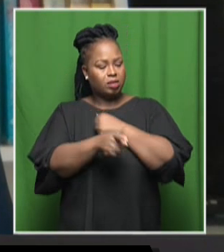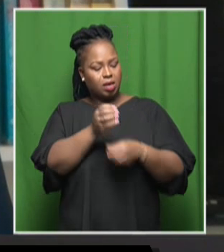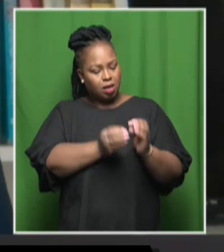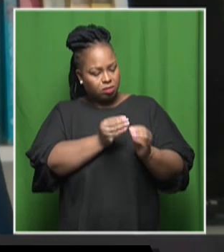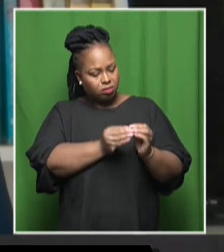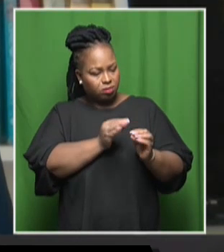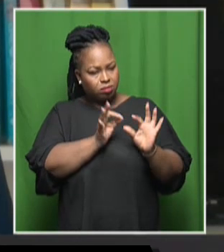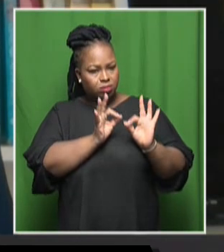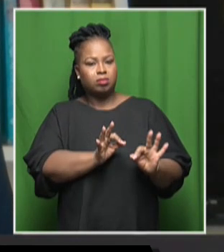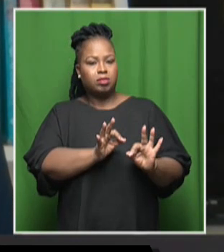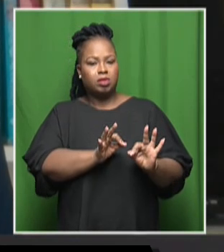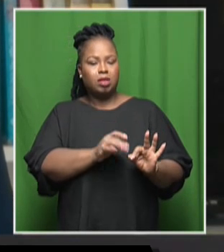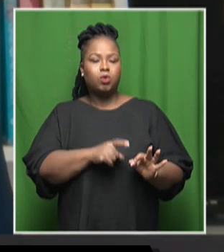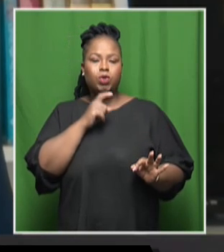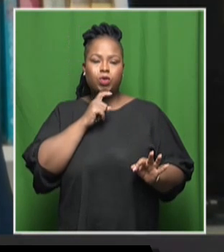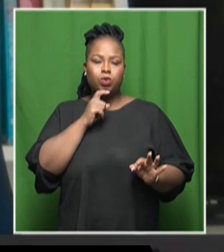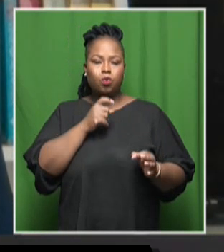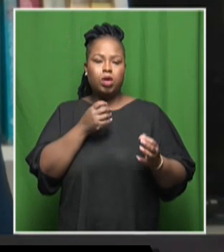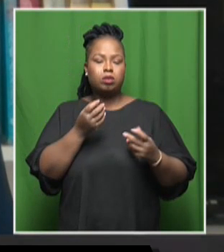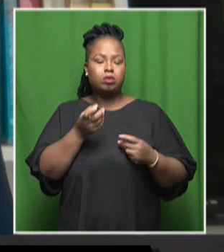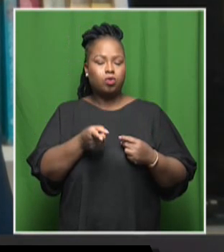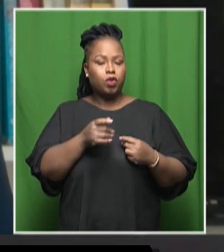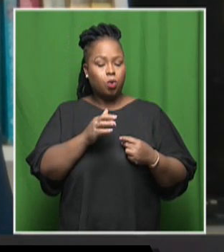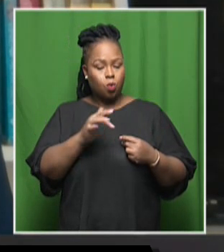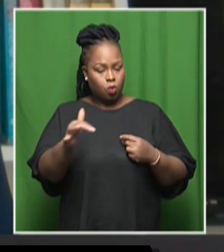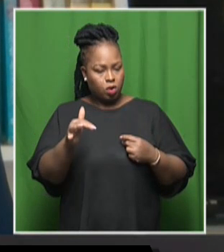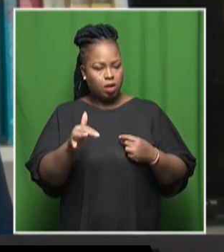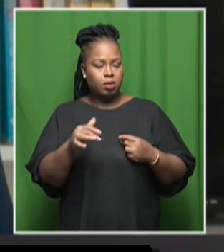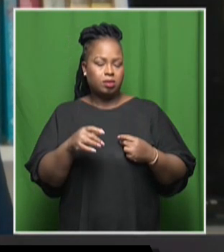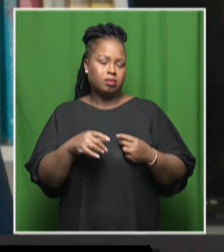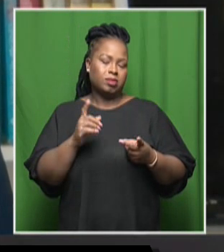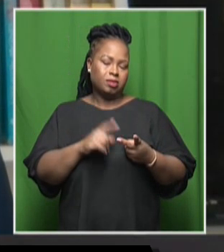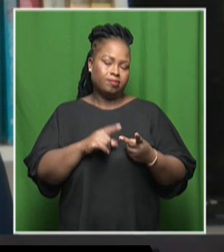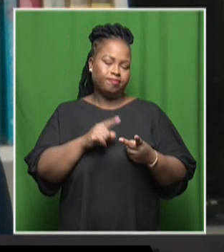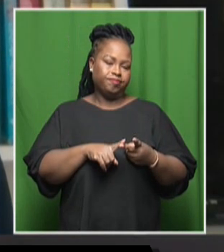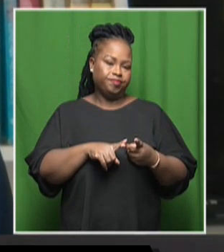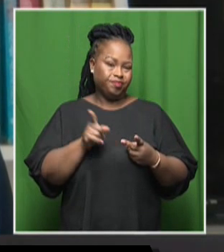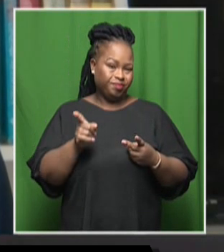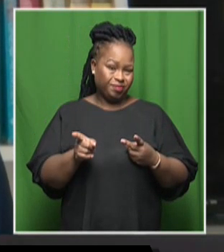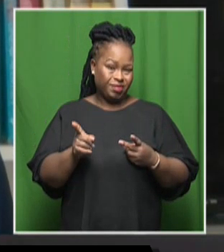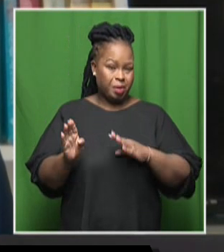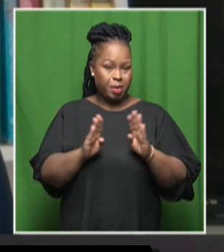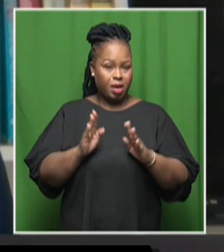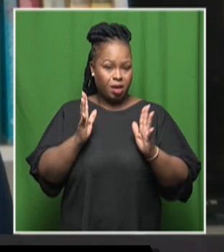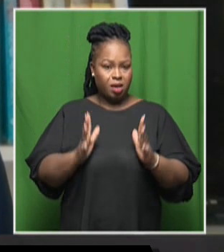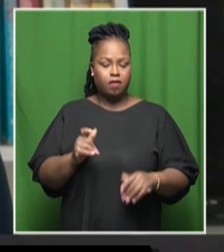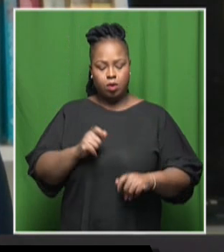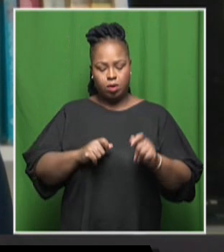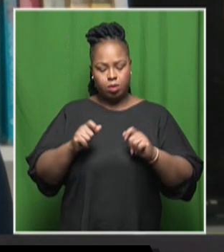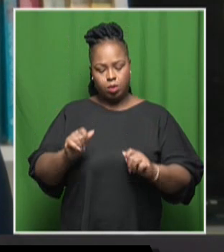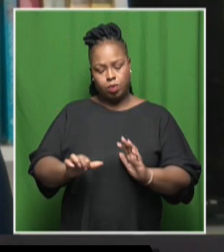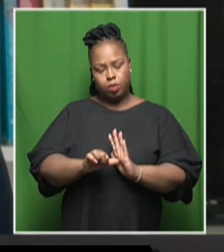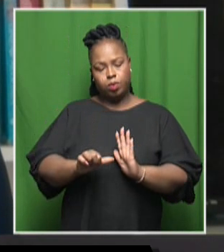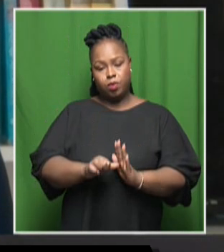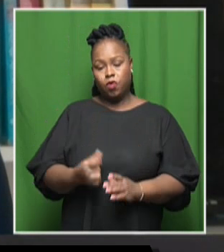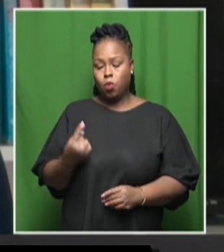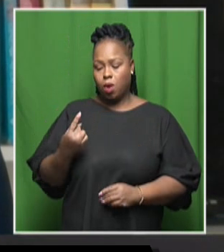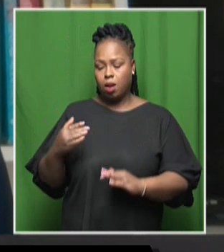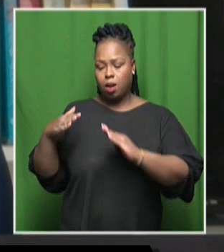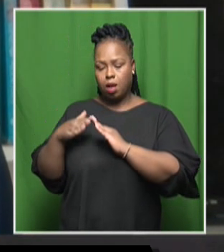that's very important. And then our own behavior as consumers is really important. Per household